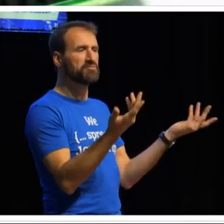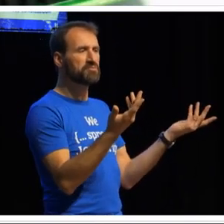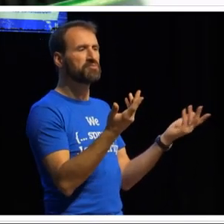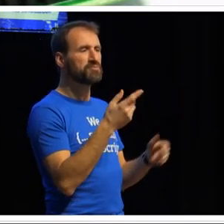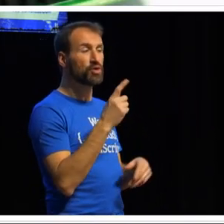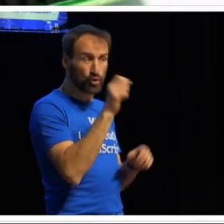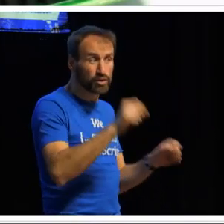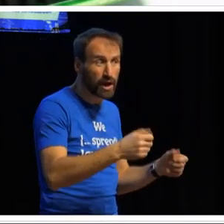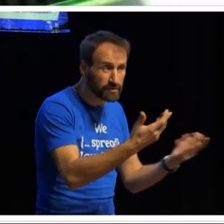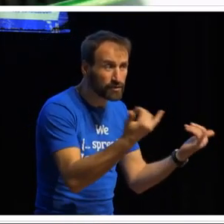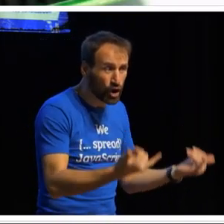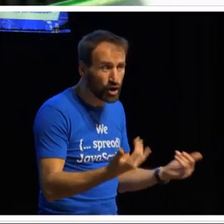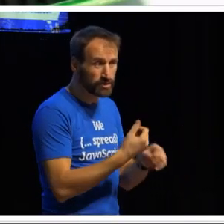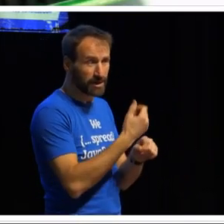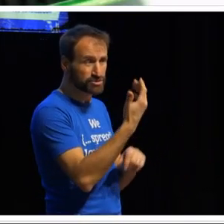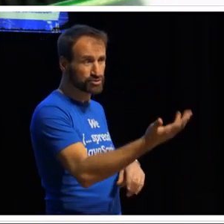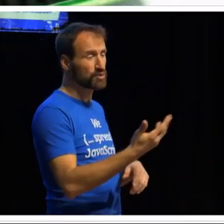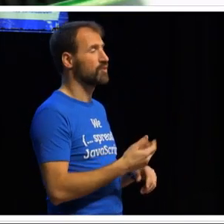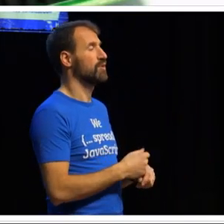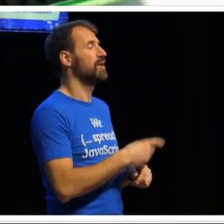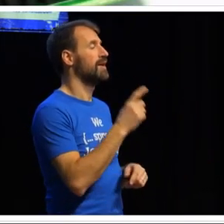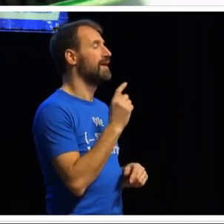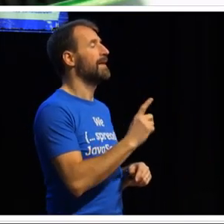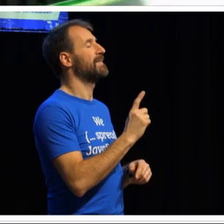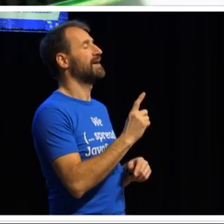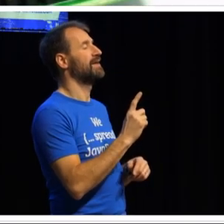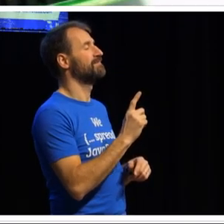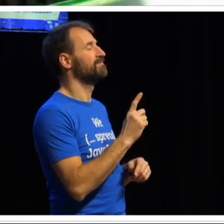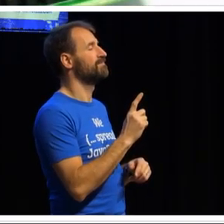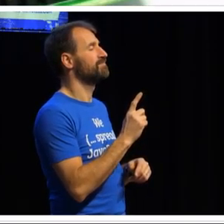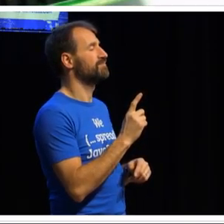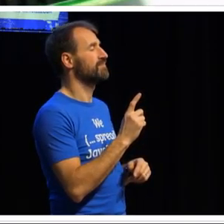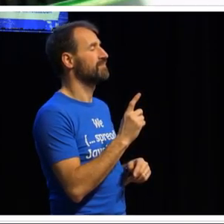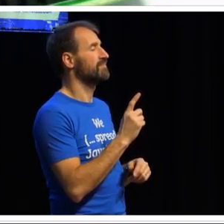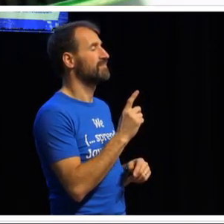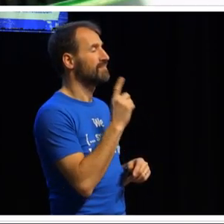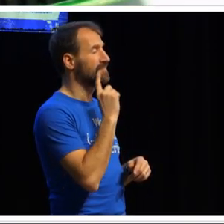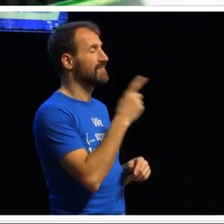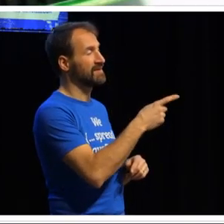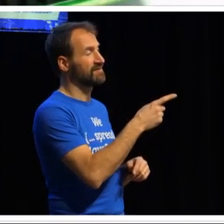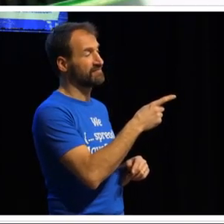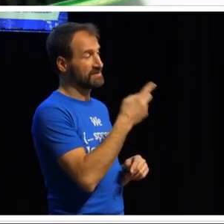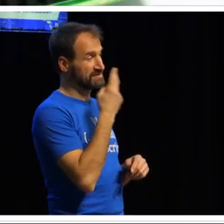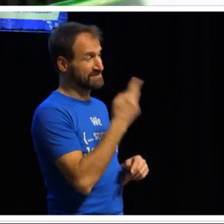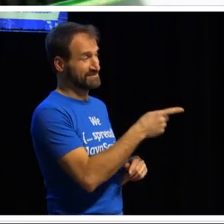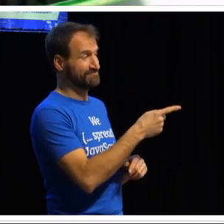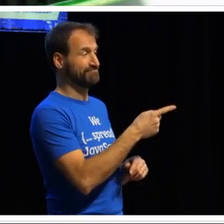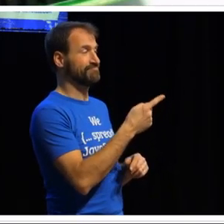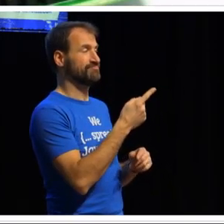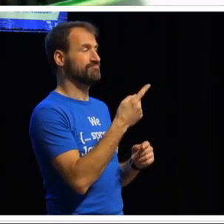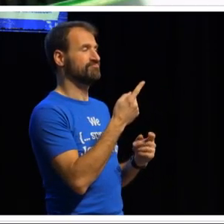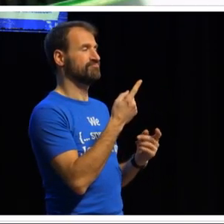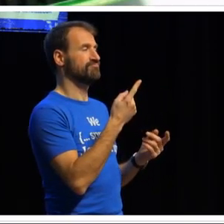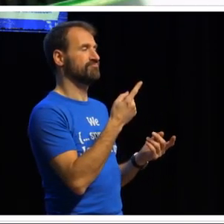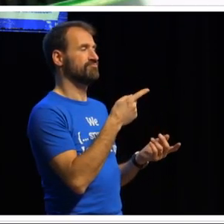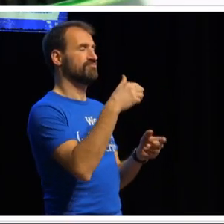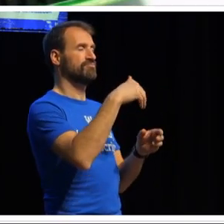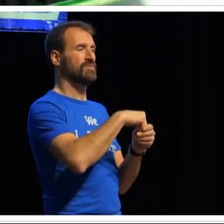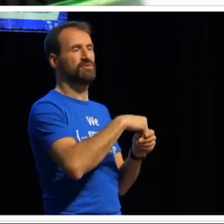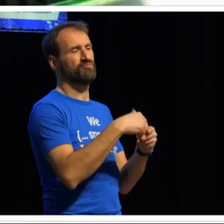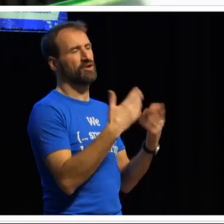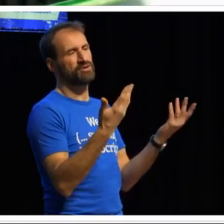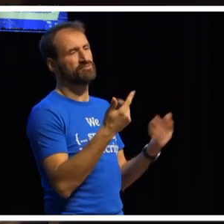great idea. But what it's not good at is battery-powered stuff. So you know, in the RAM alone, you've probably got 2 billion transistors